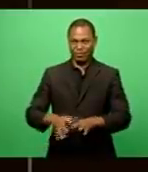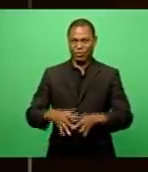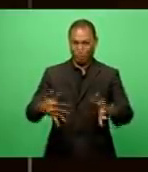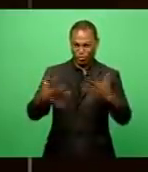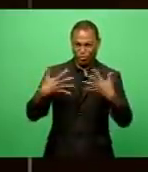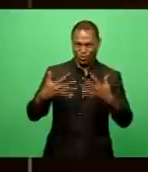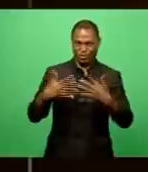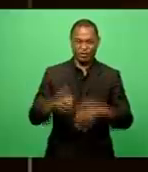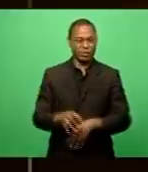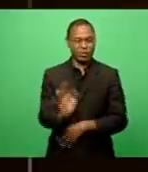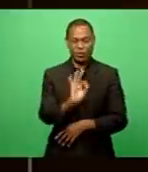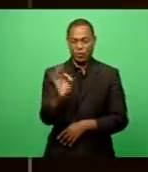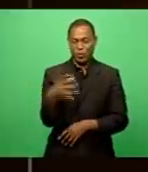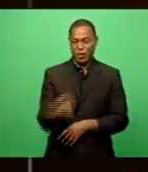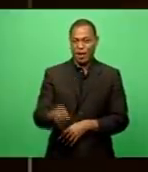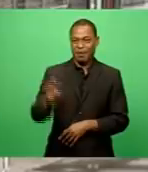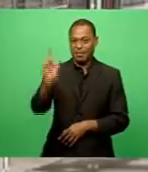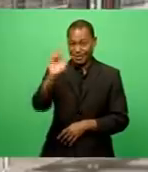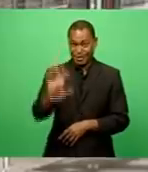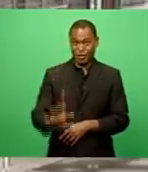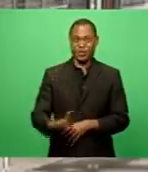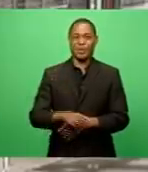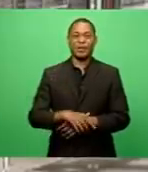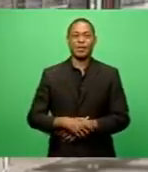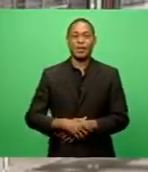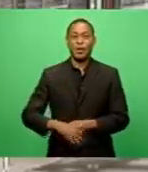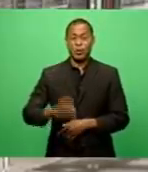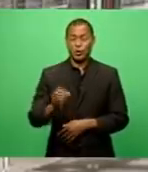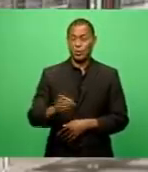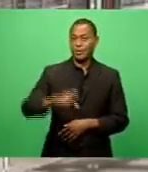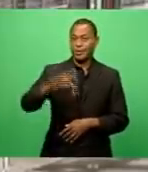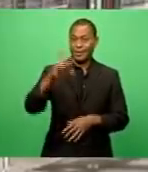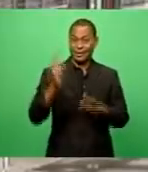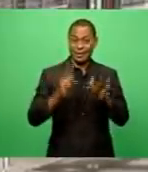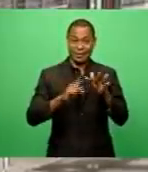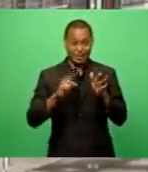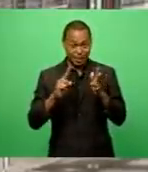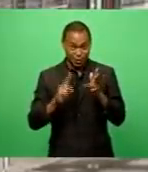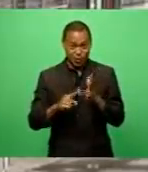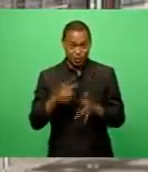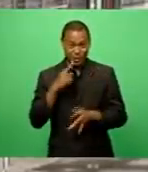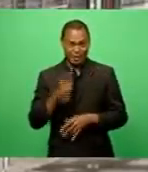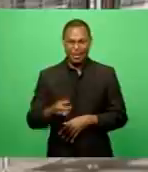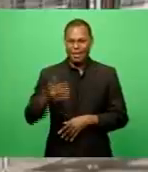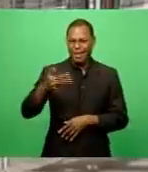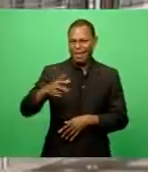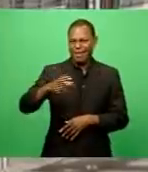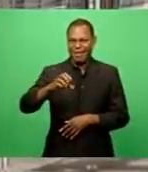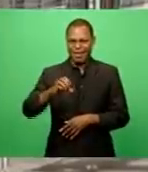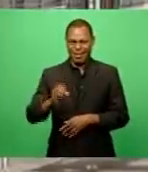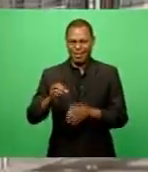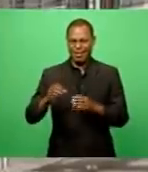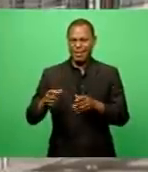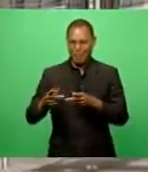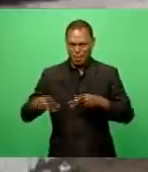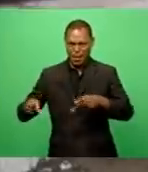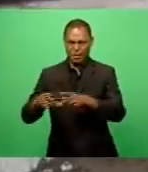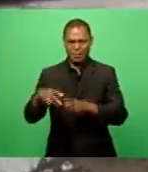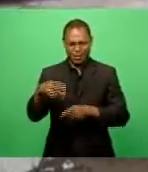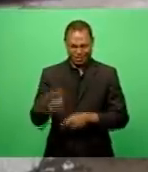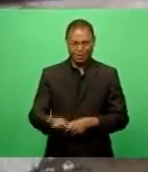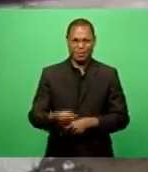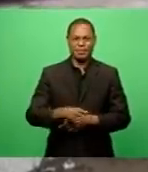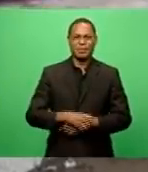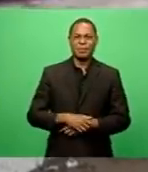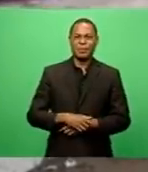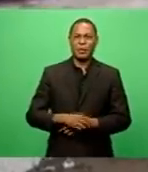are without electricity. Chief Executive Ronald Prasad says according to current assessments, 80 sites have been affected by Tropical Cyclone Yasa. Prasad